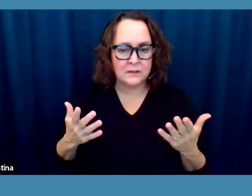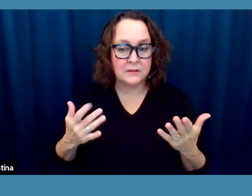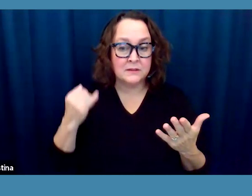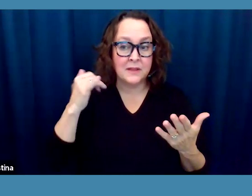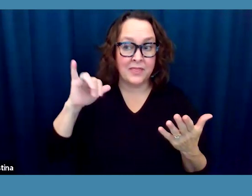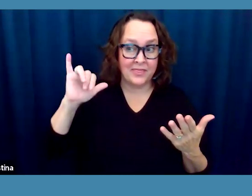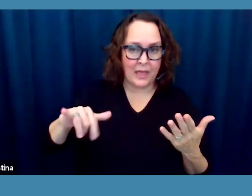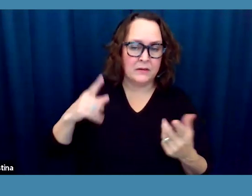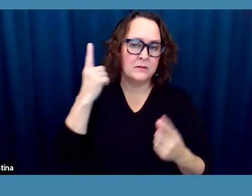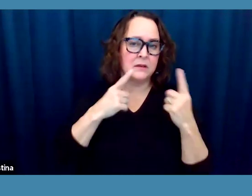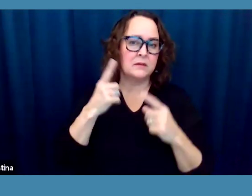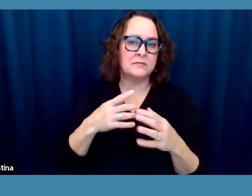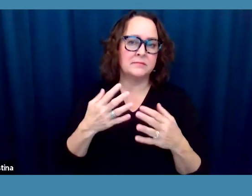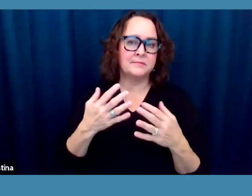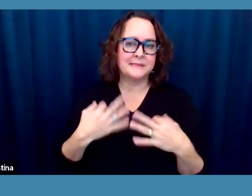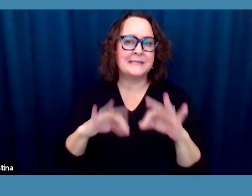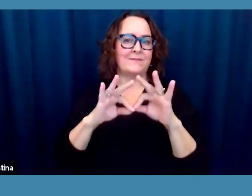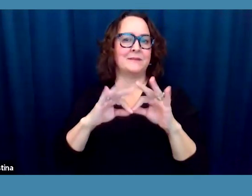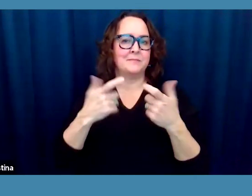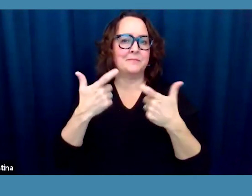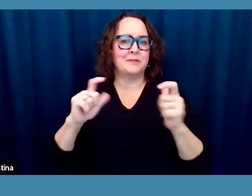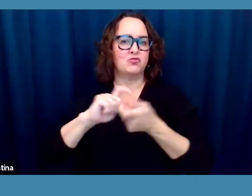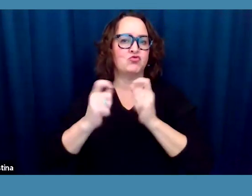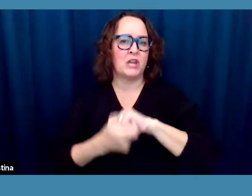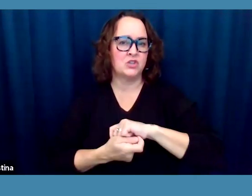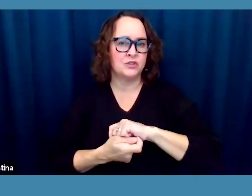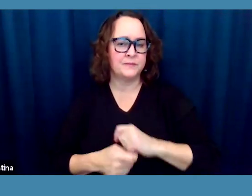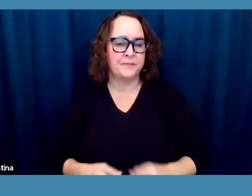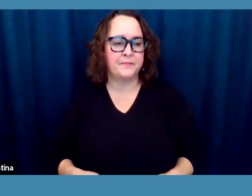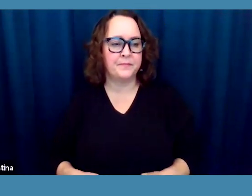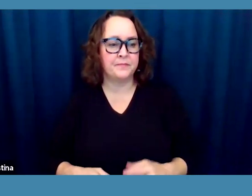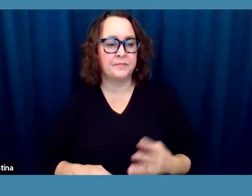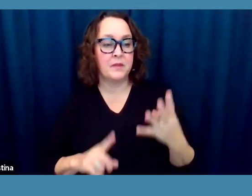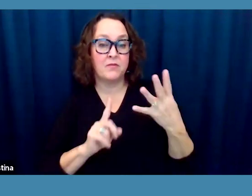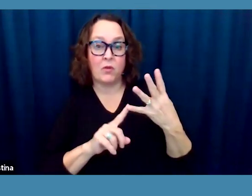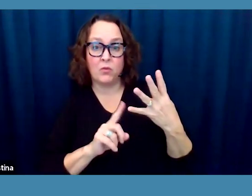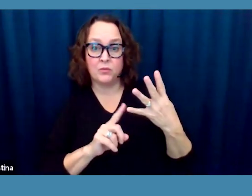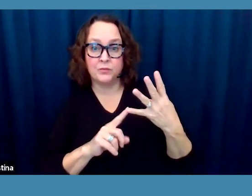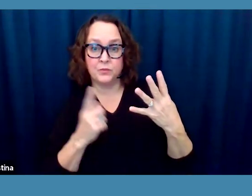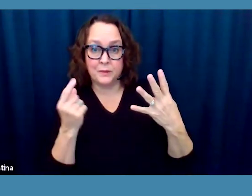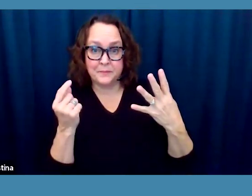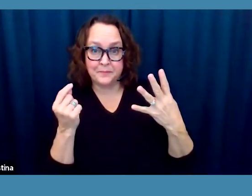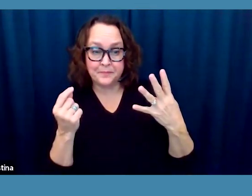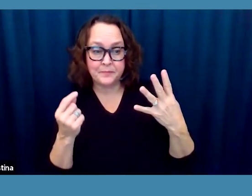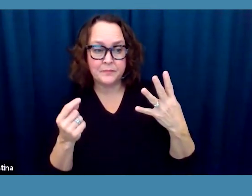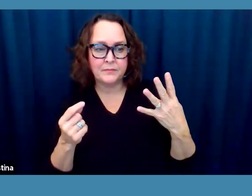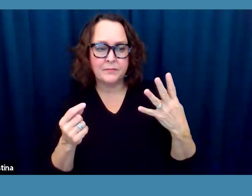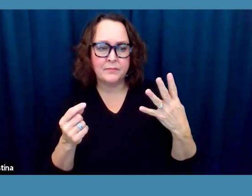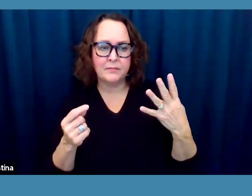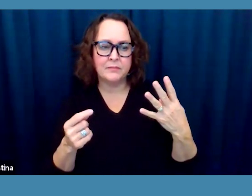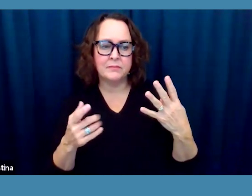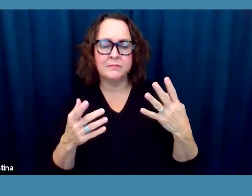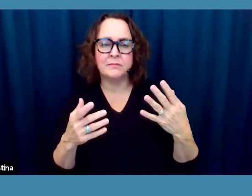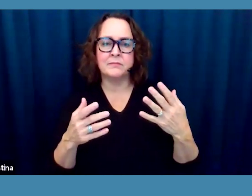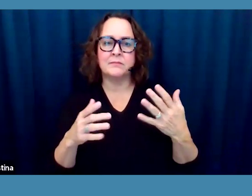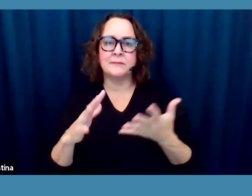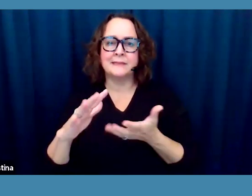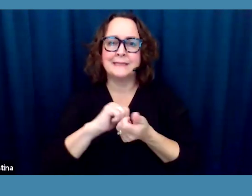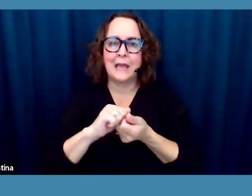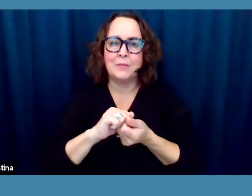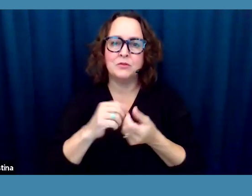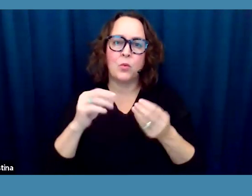That is considered a significant change in circumstances. Your fourth option is loss or damage to your home